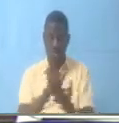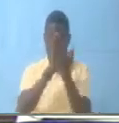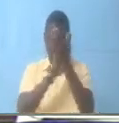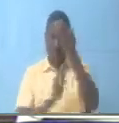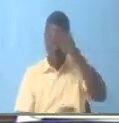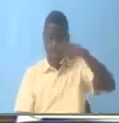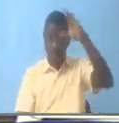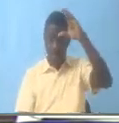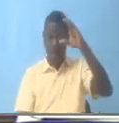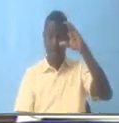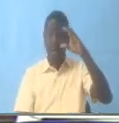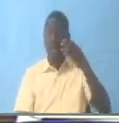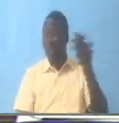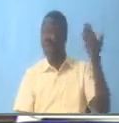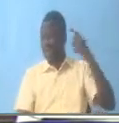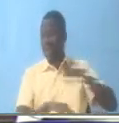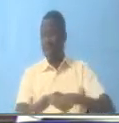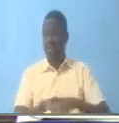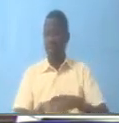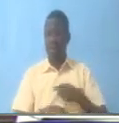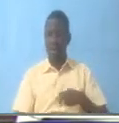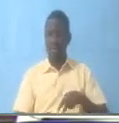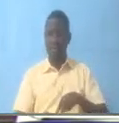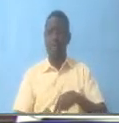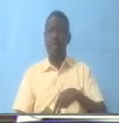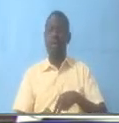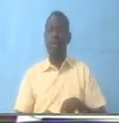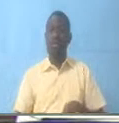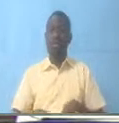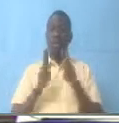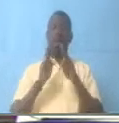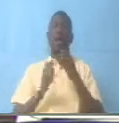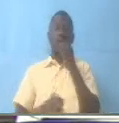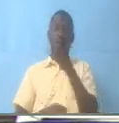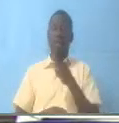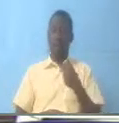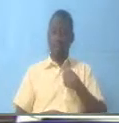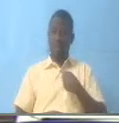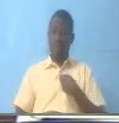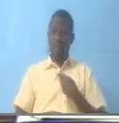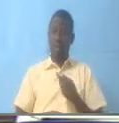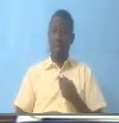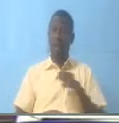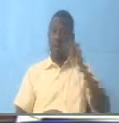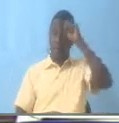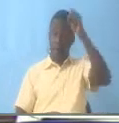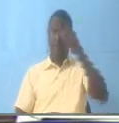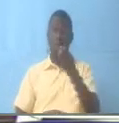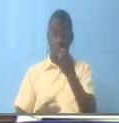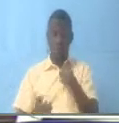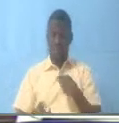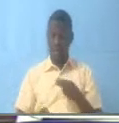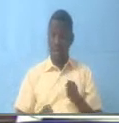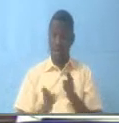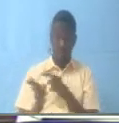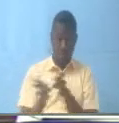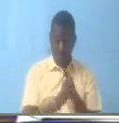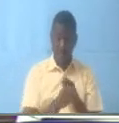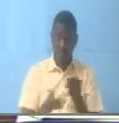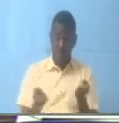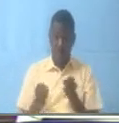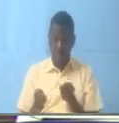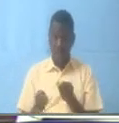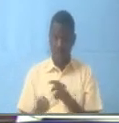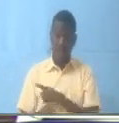said, I was given orders by the president to shoot at the students, and we did,